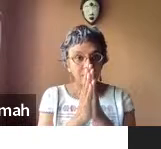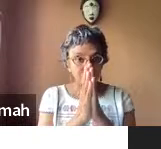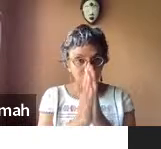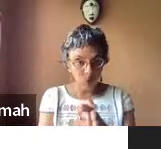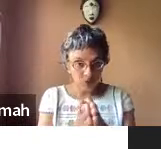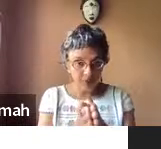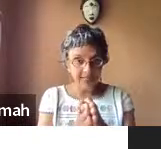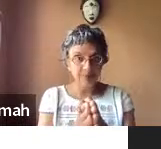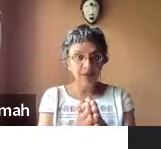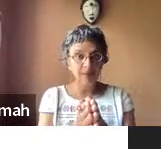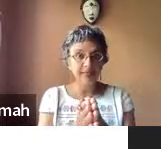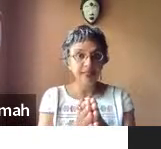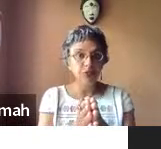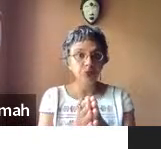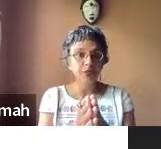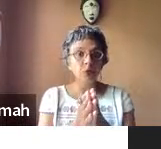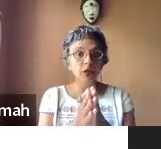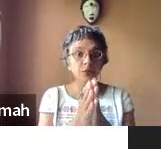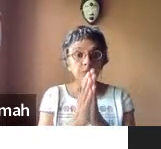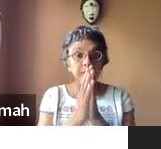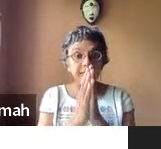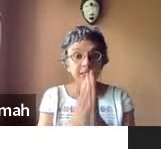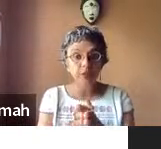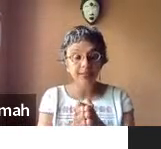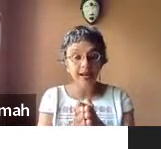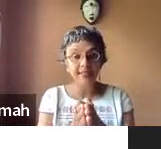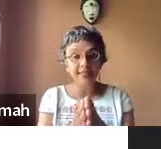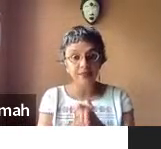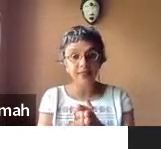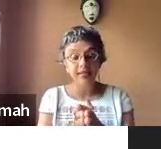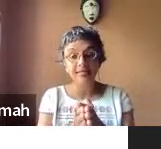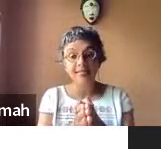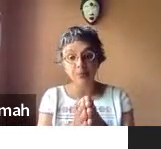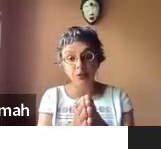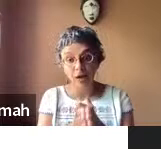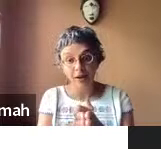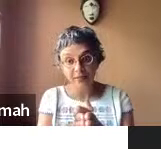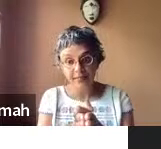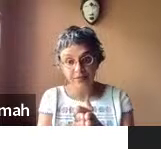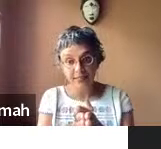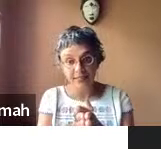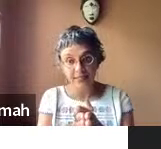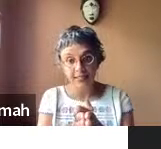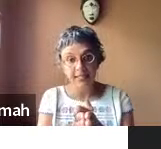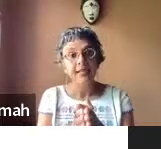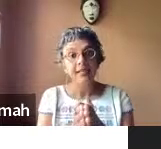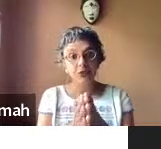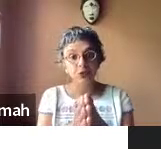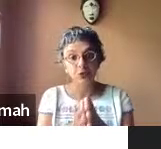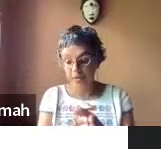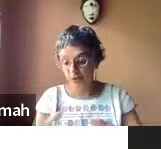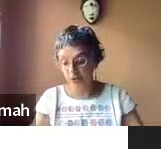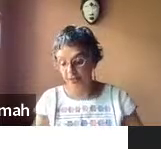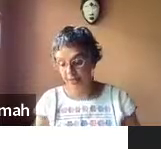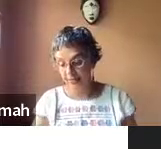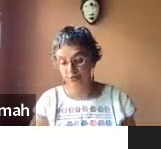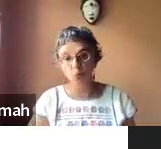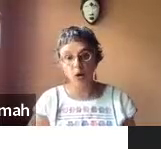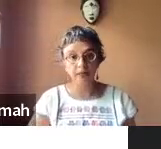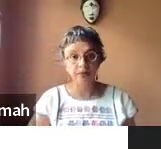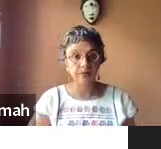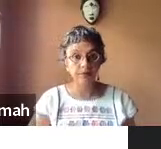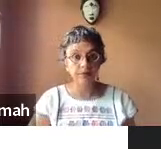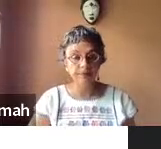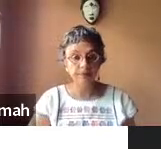Additionally, a socialized public sector response will materialize Africa's demographic dividend into greater